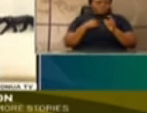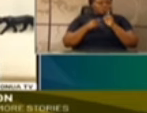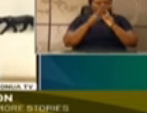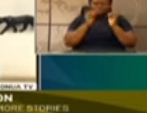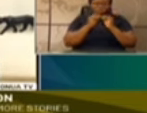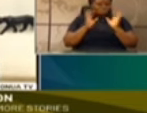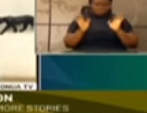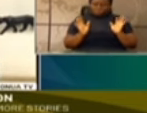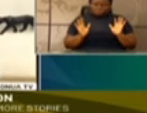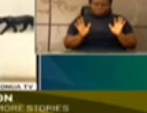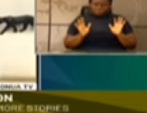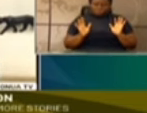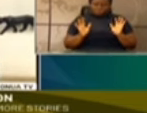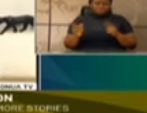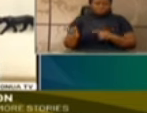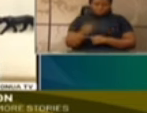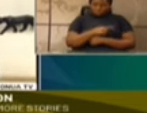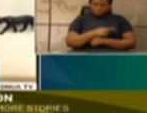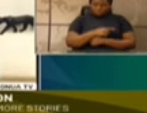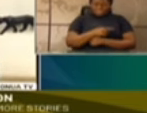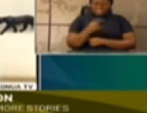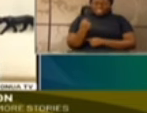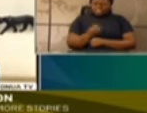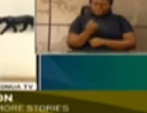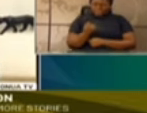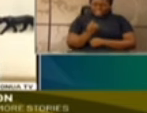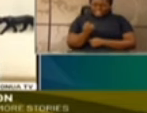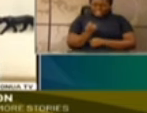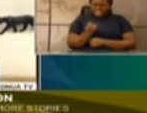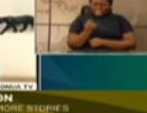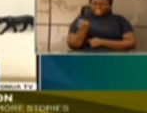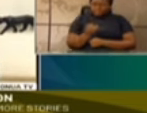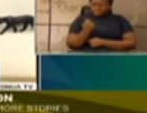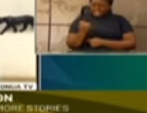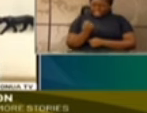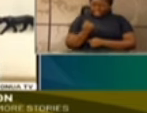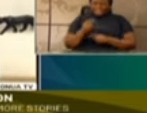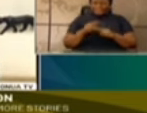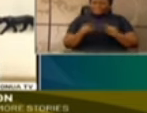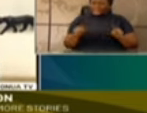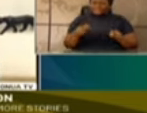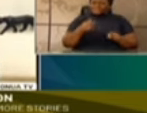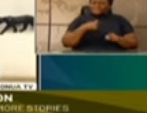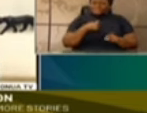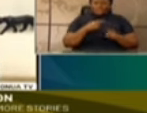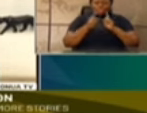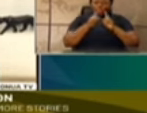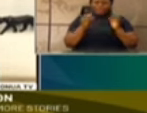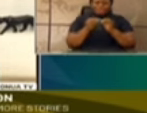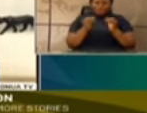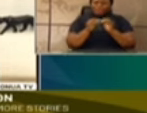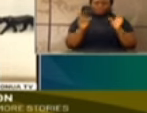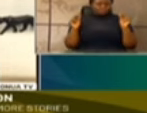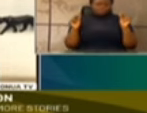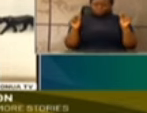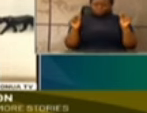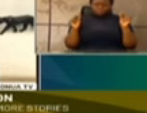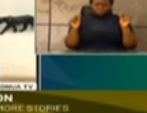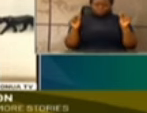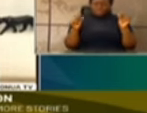And me, even though it's a Tuesday, but mempese meche.